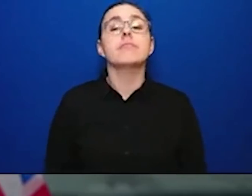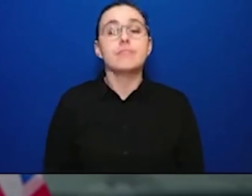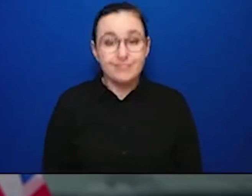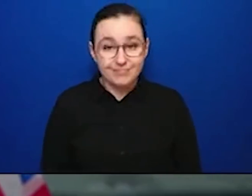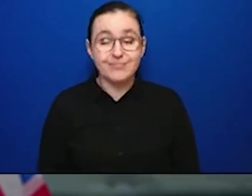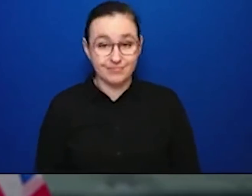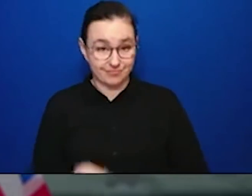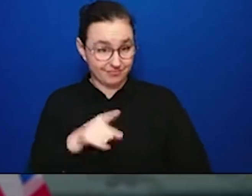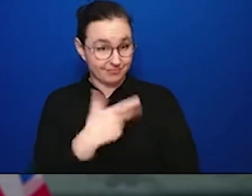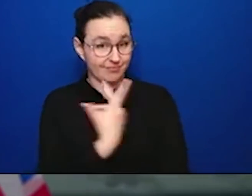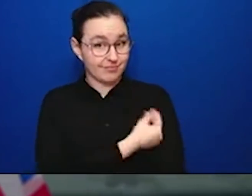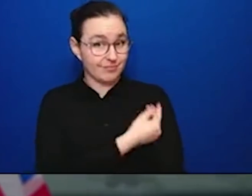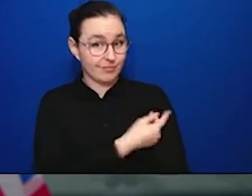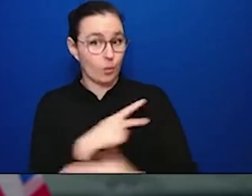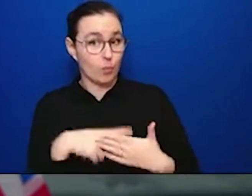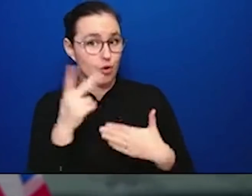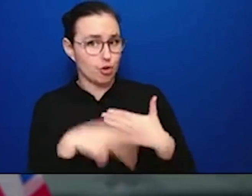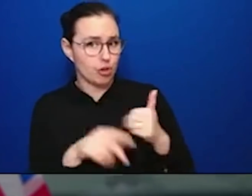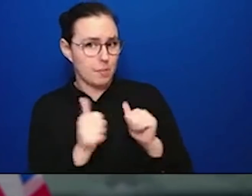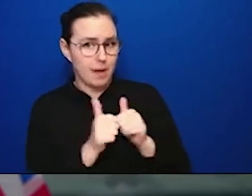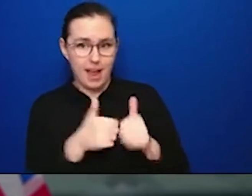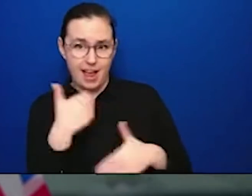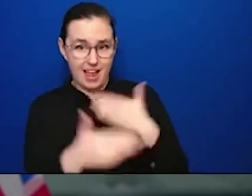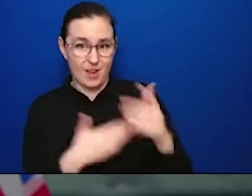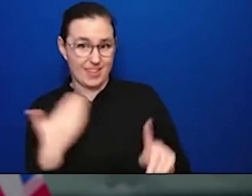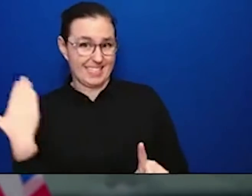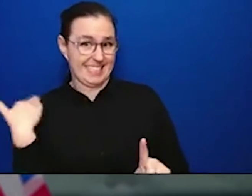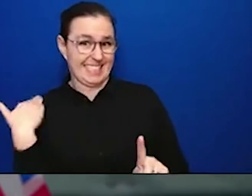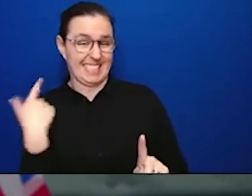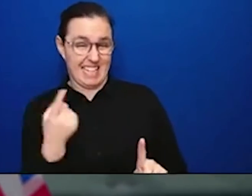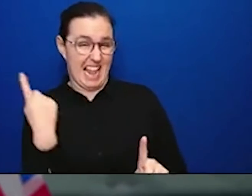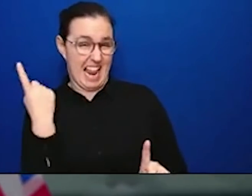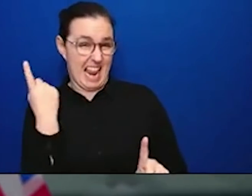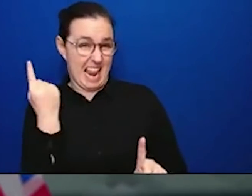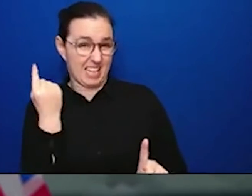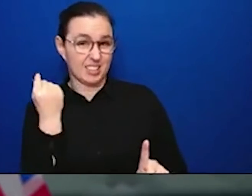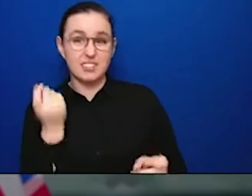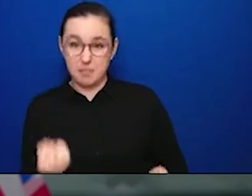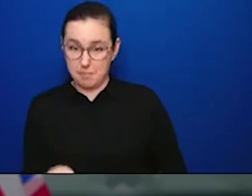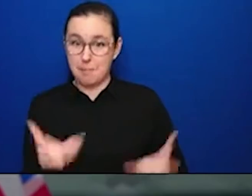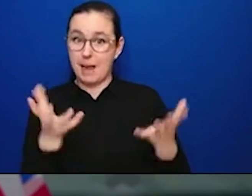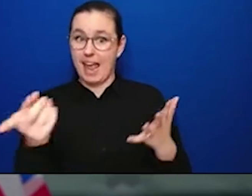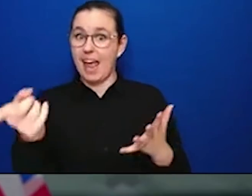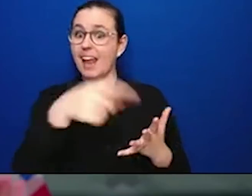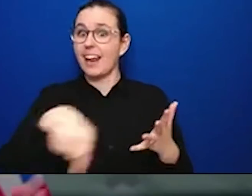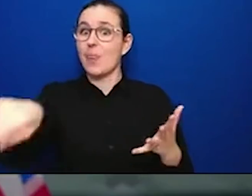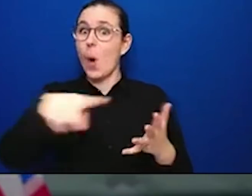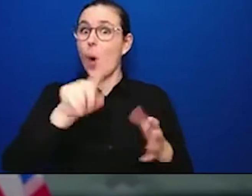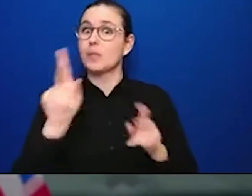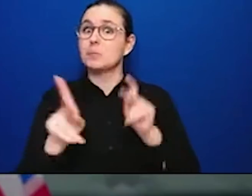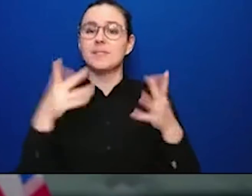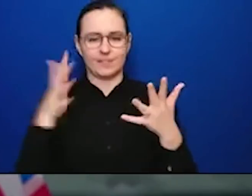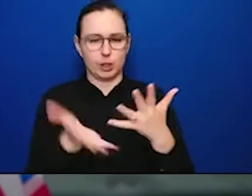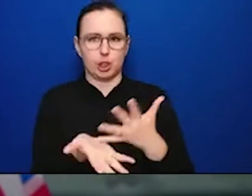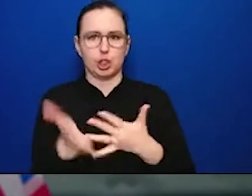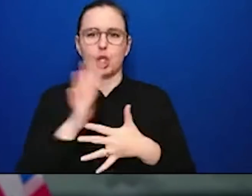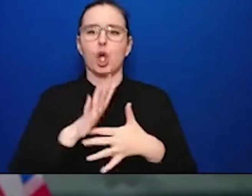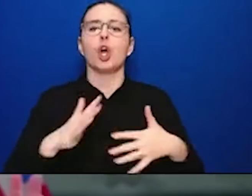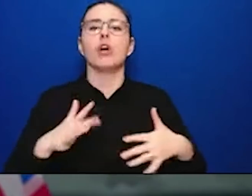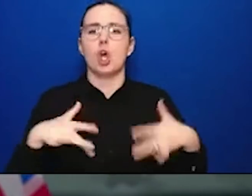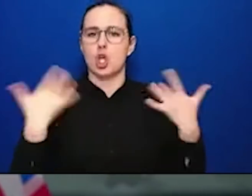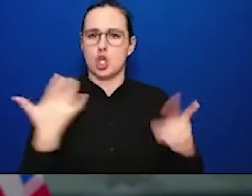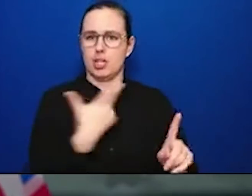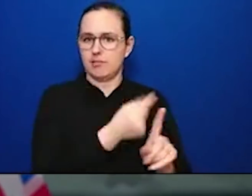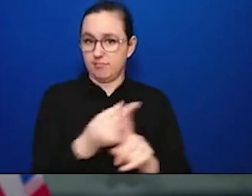out, you will recall, is that many of those groups were prioritized for early access once we got through